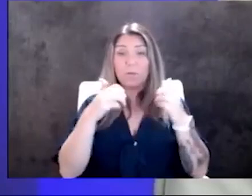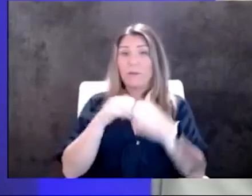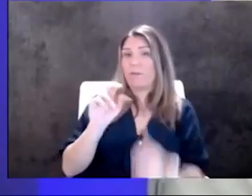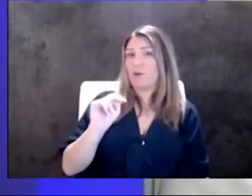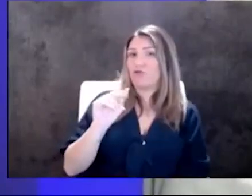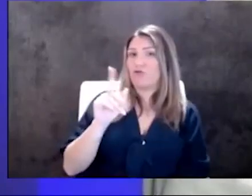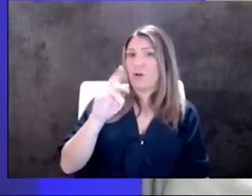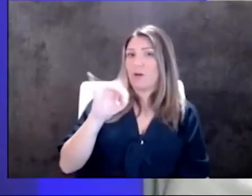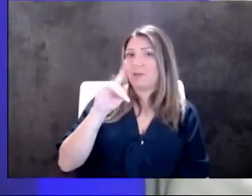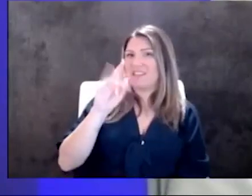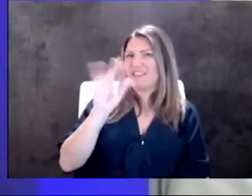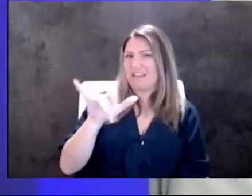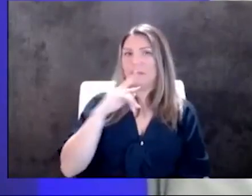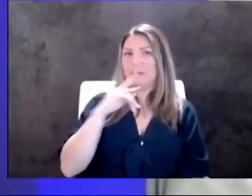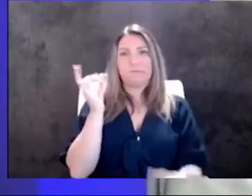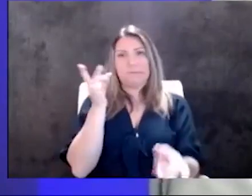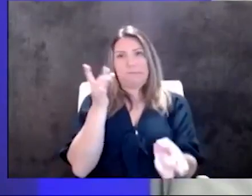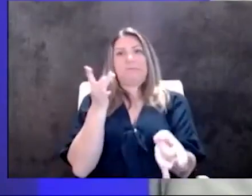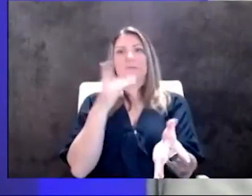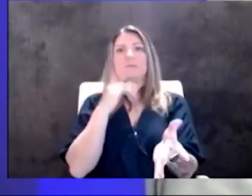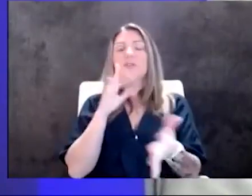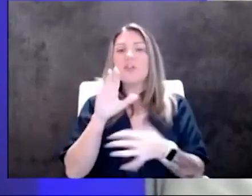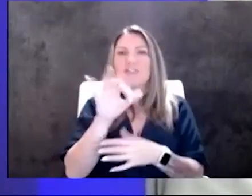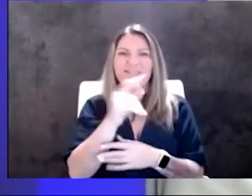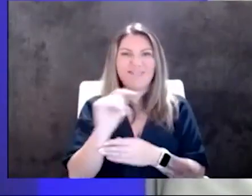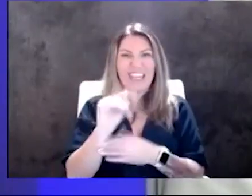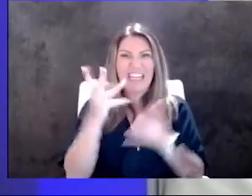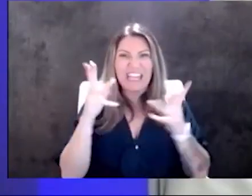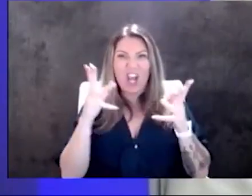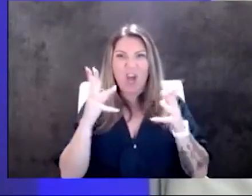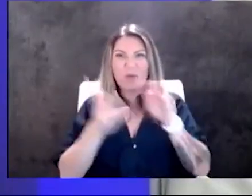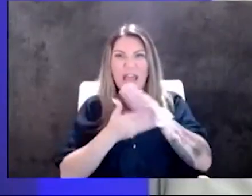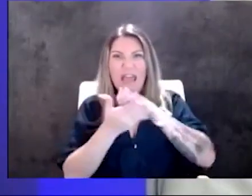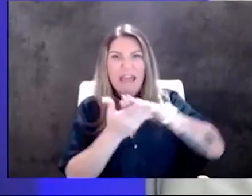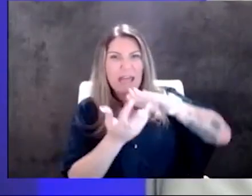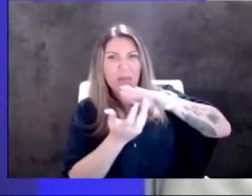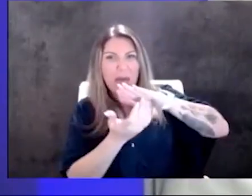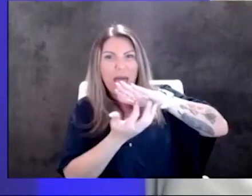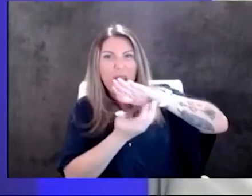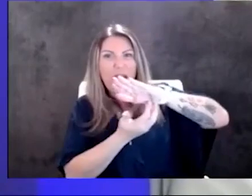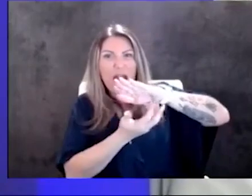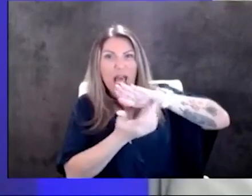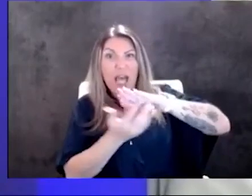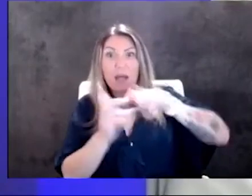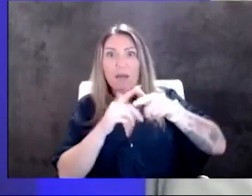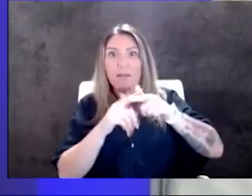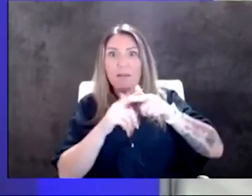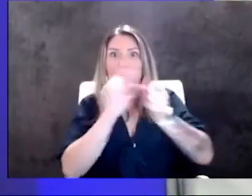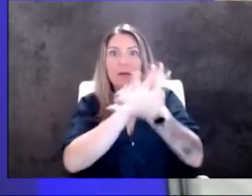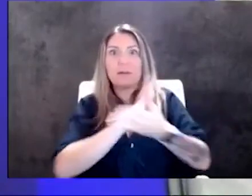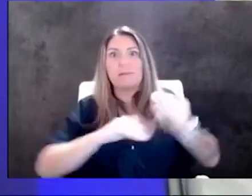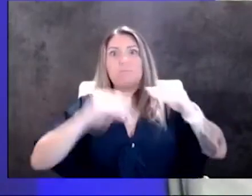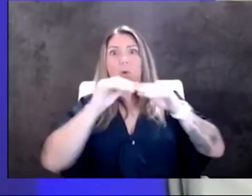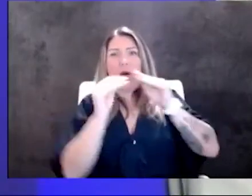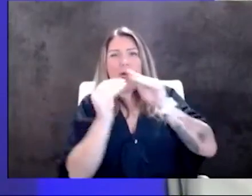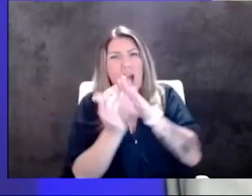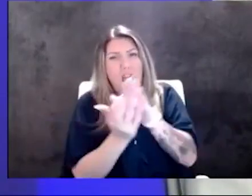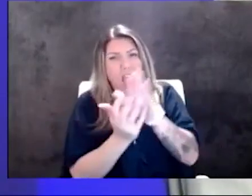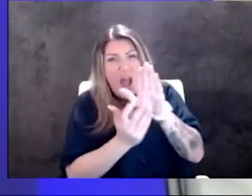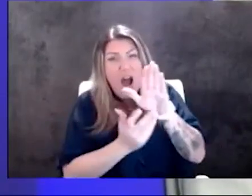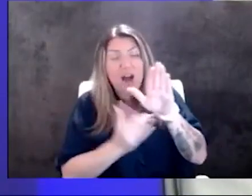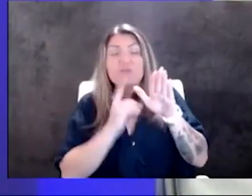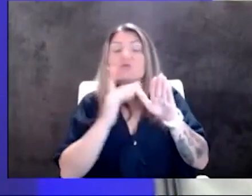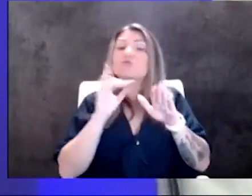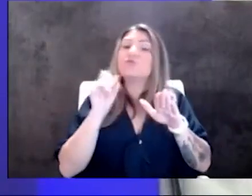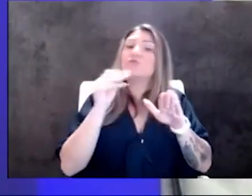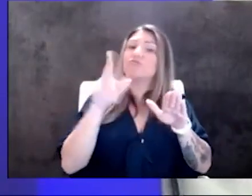it because their feet are already buzzing and tingling. And you give them something that makes it buzz and tingle more, they're like, this is not really what I want. So the higher frequency